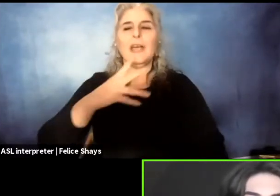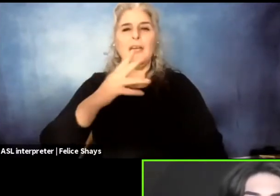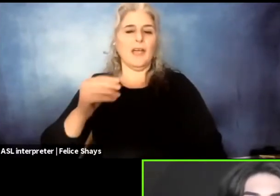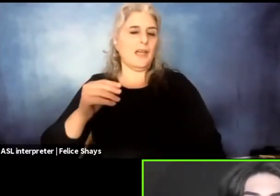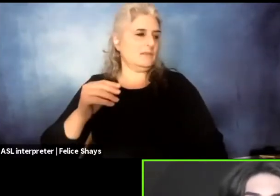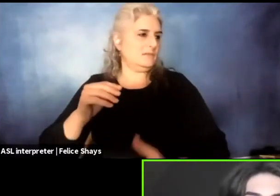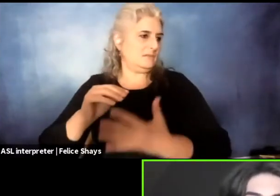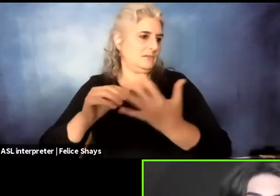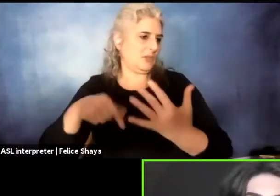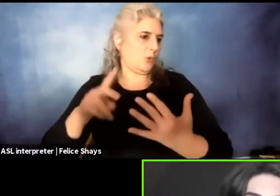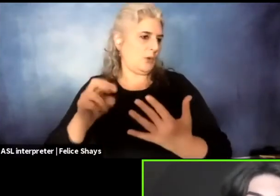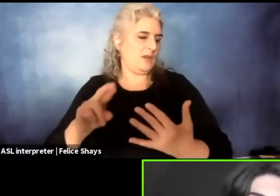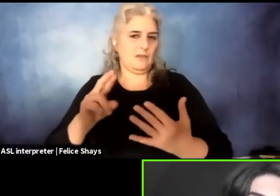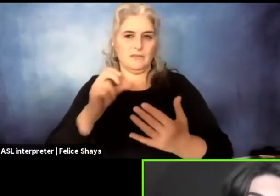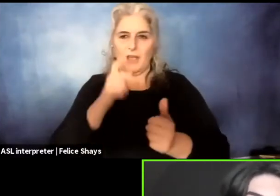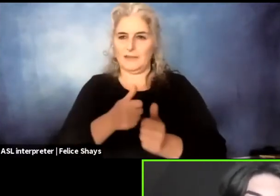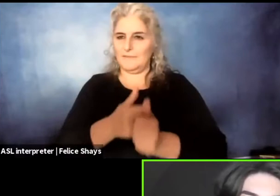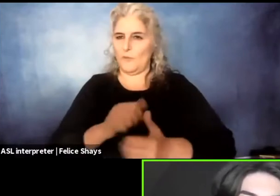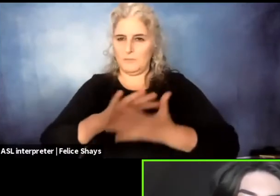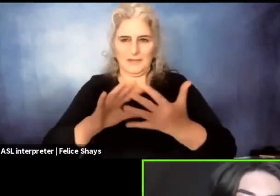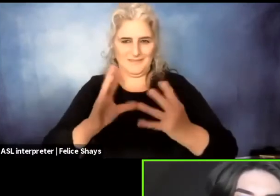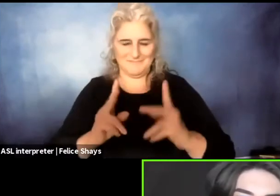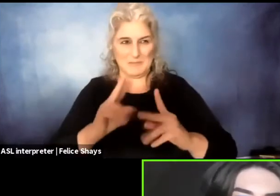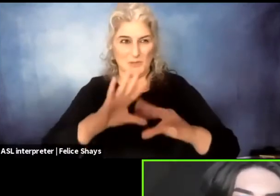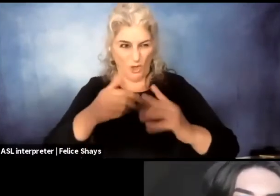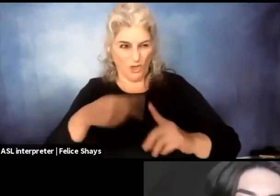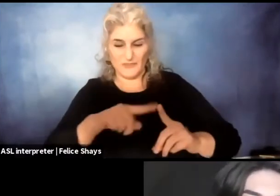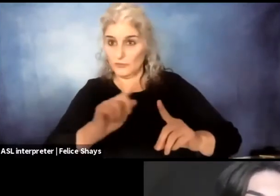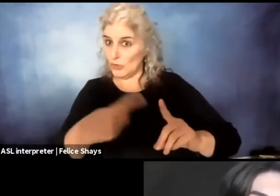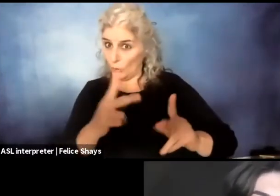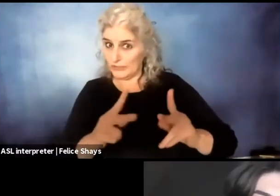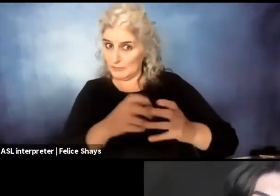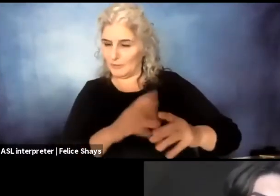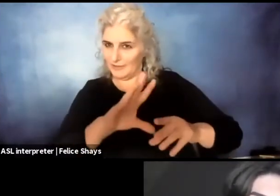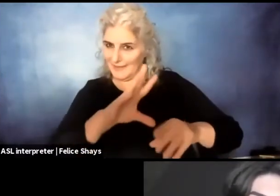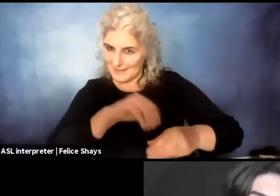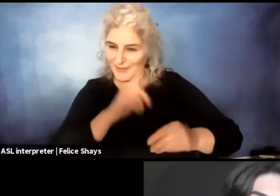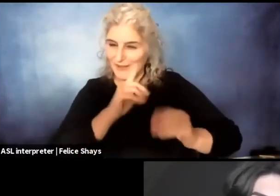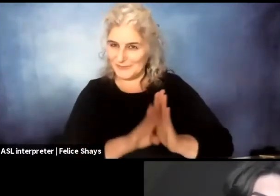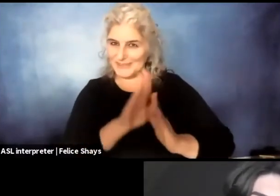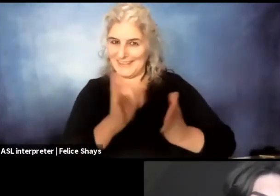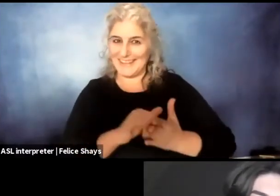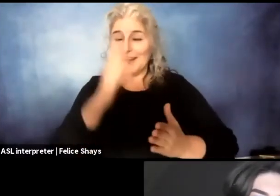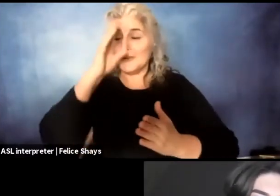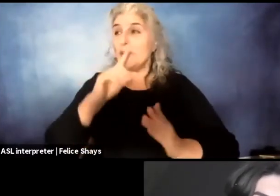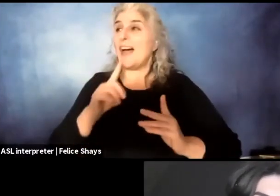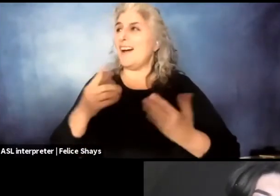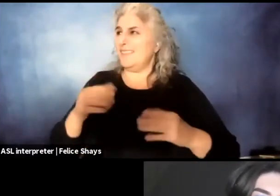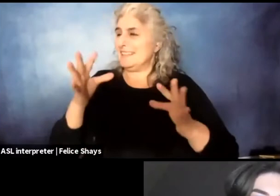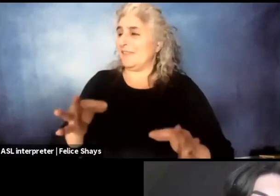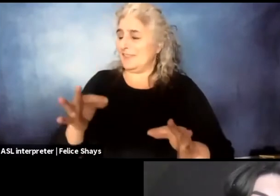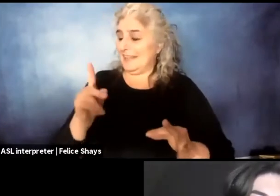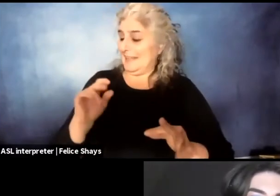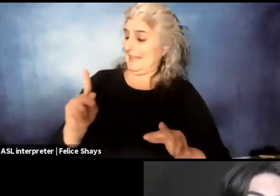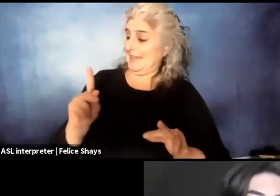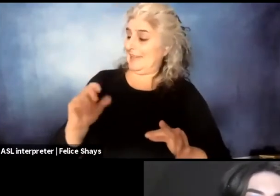quo. So would you mind telling us a bit more about it? Definitely. And also it's such a sexy team and I'm happy to be a part